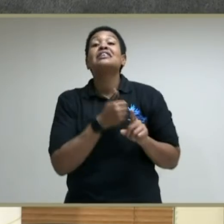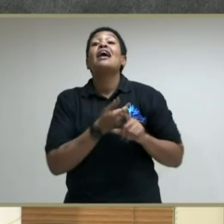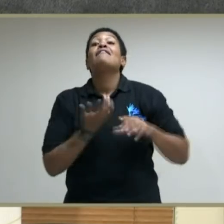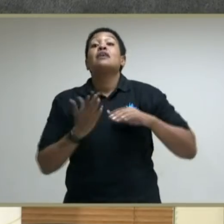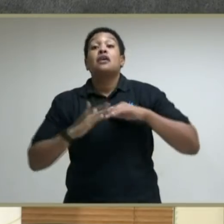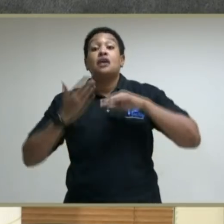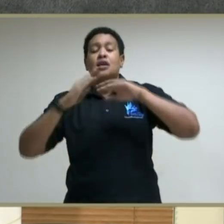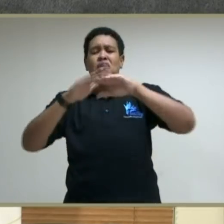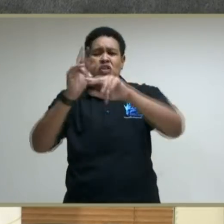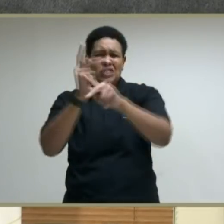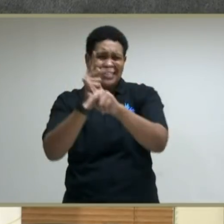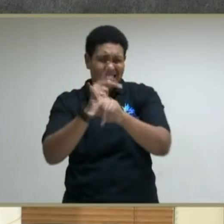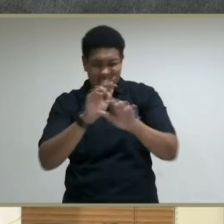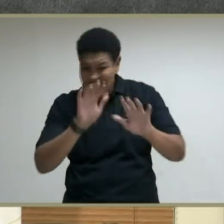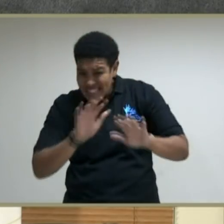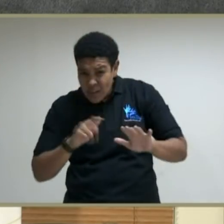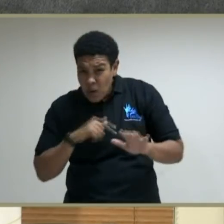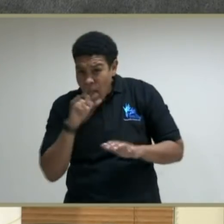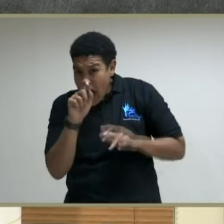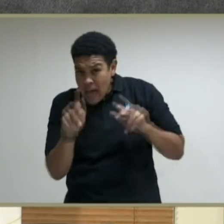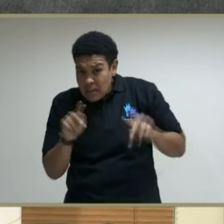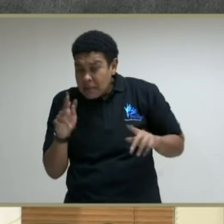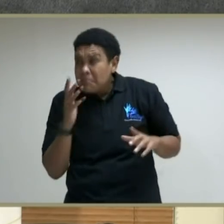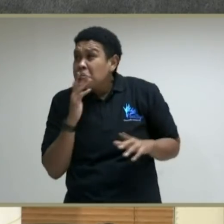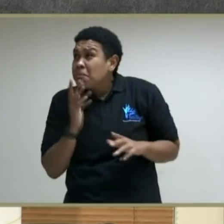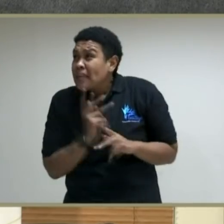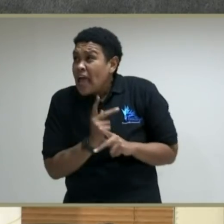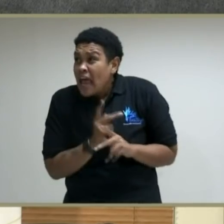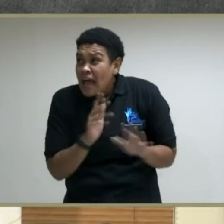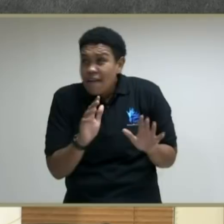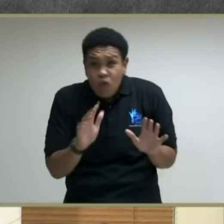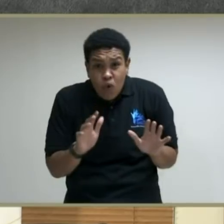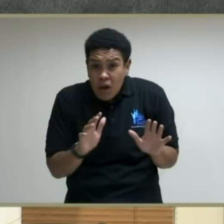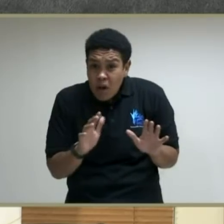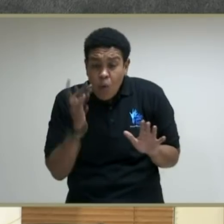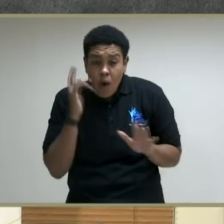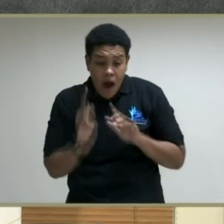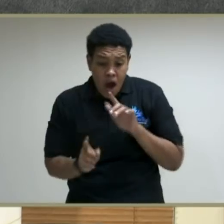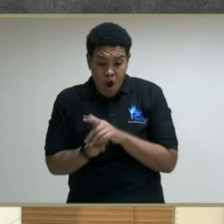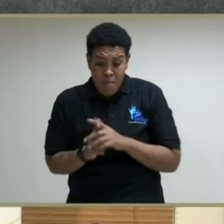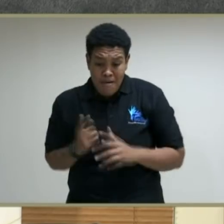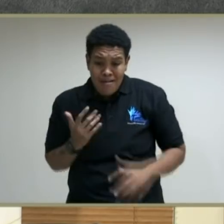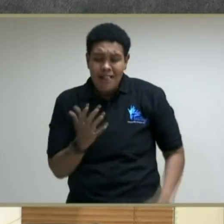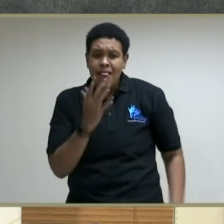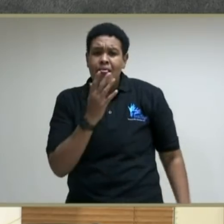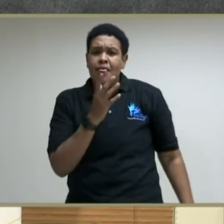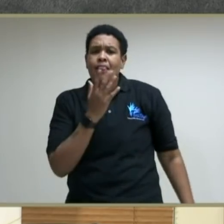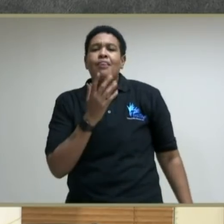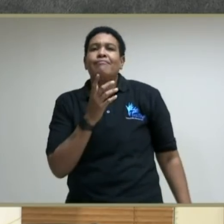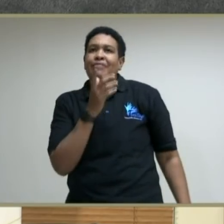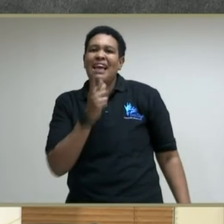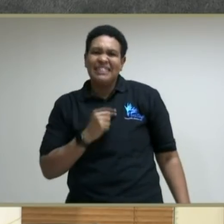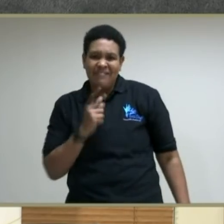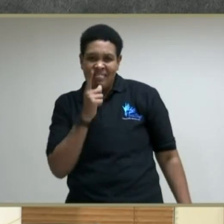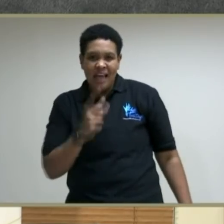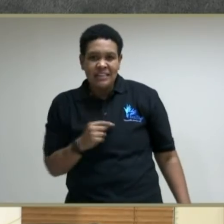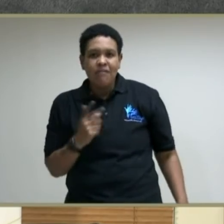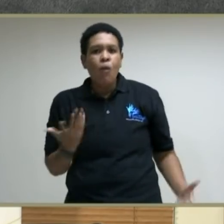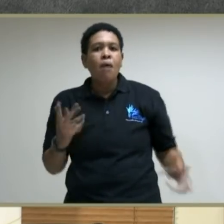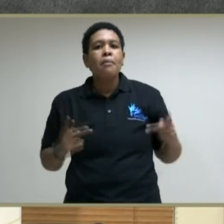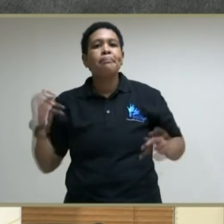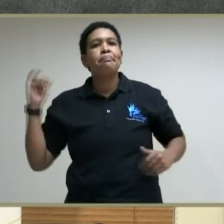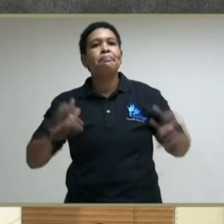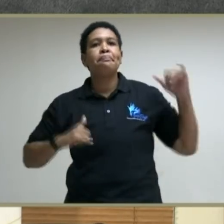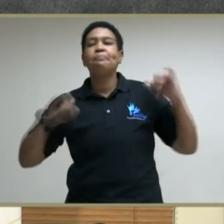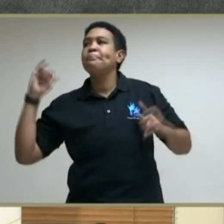increased precautions that we ask persons to take, because coming up to Thanksgiving, that's when persons start to travel,